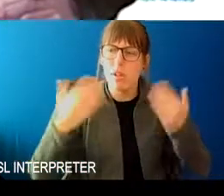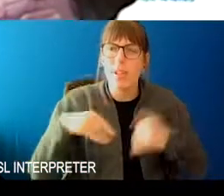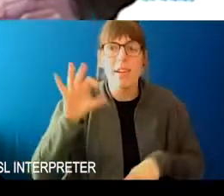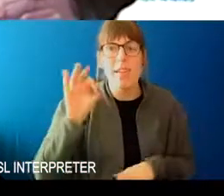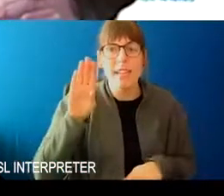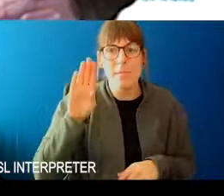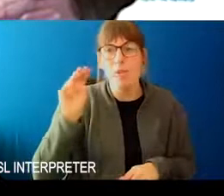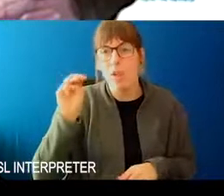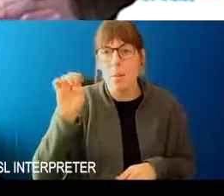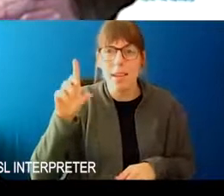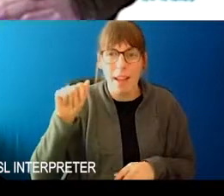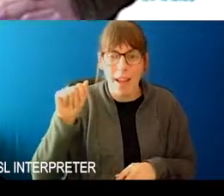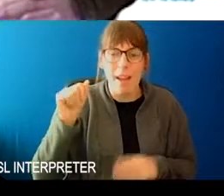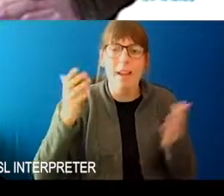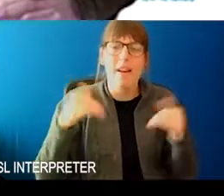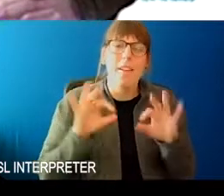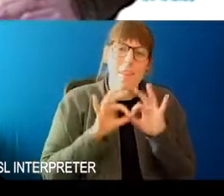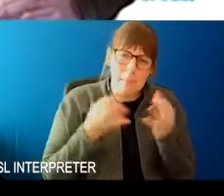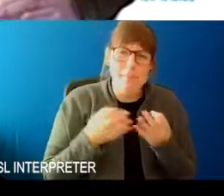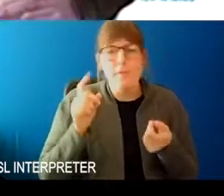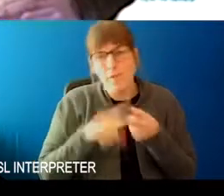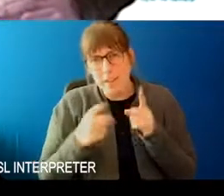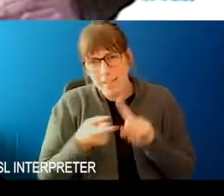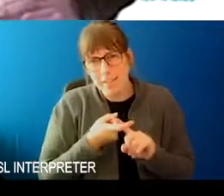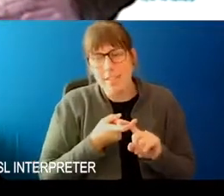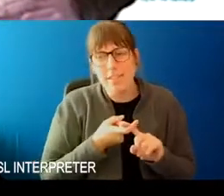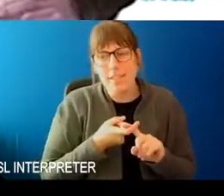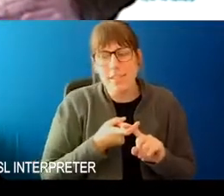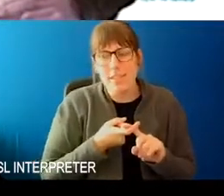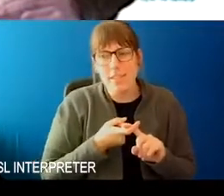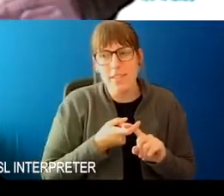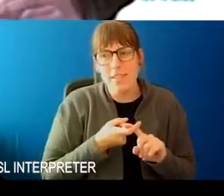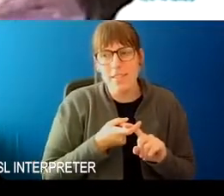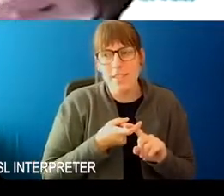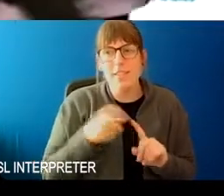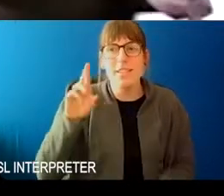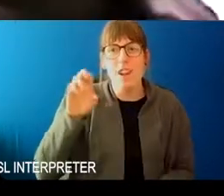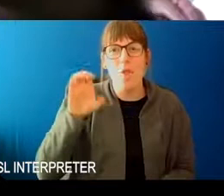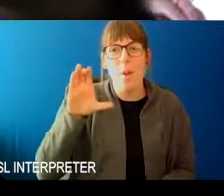things coming out of it. The Facebook media, family, friends.